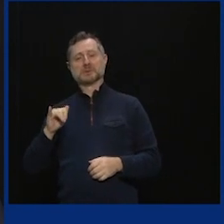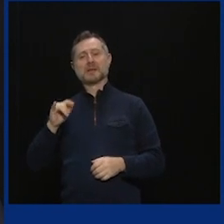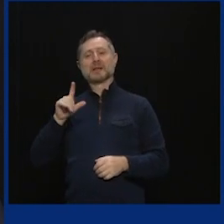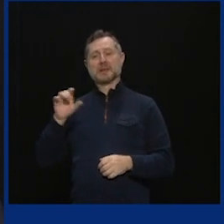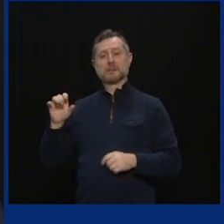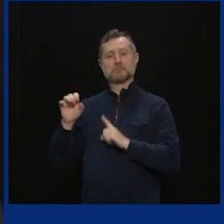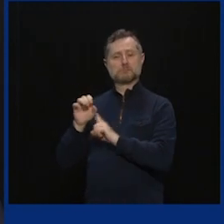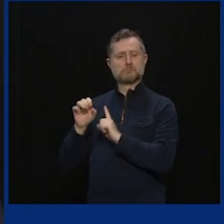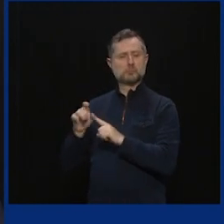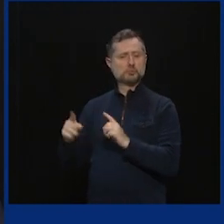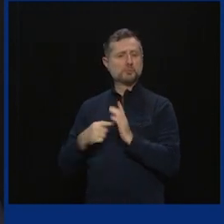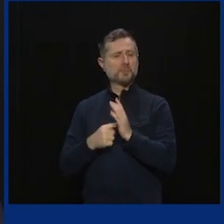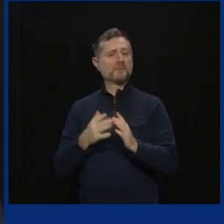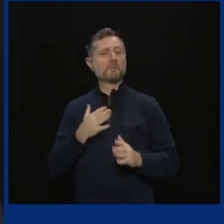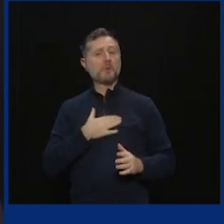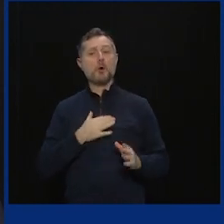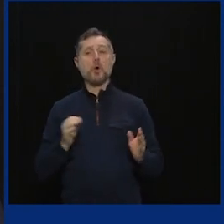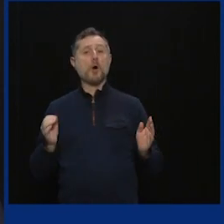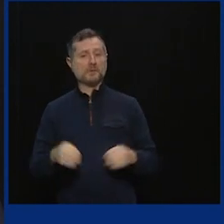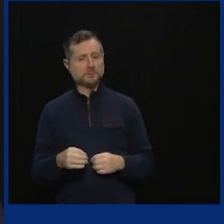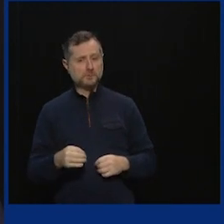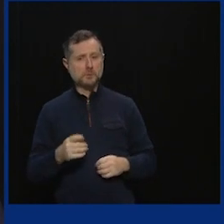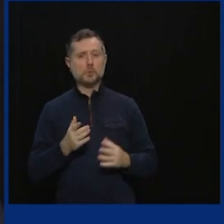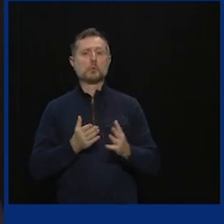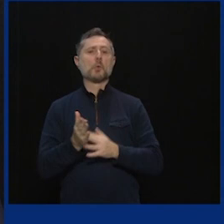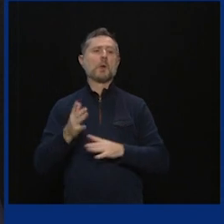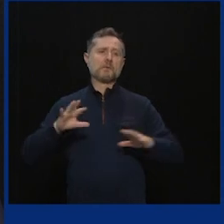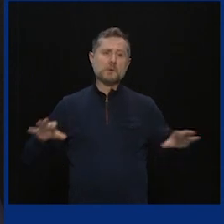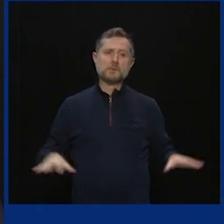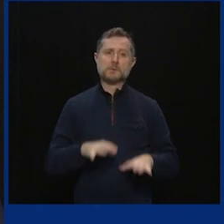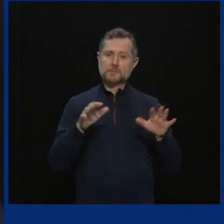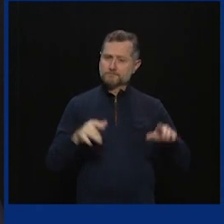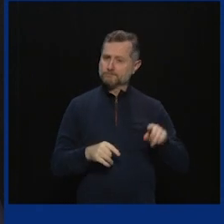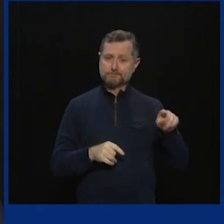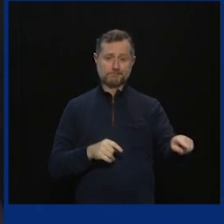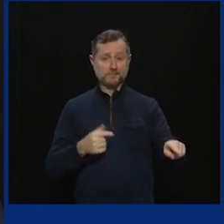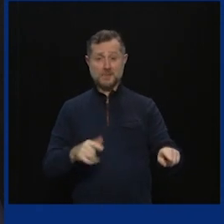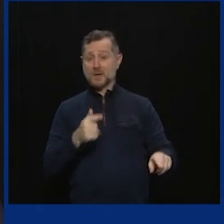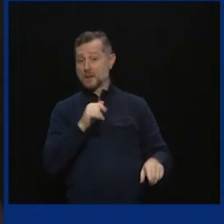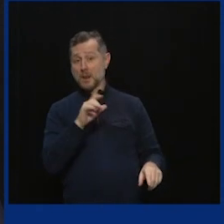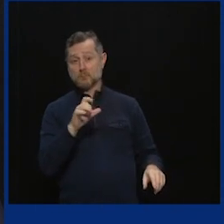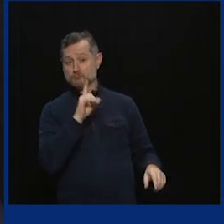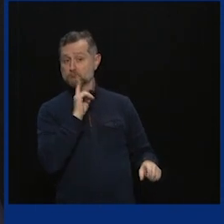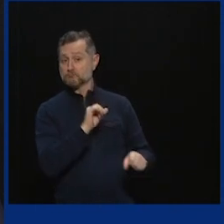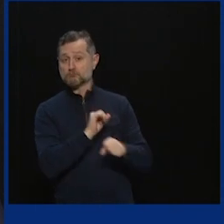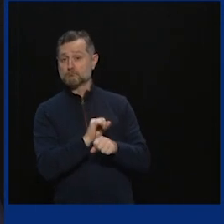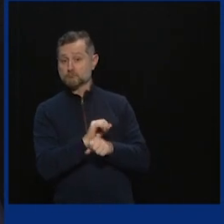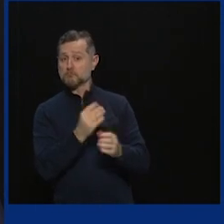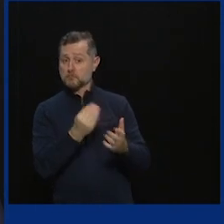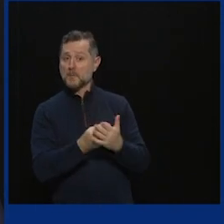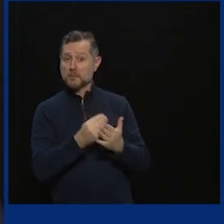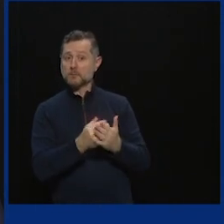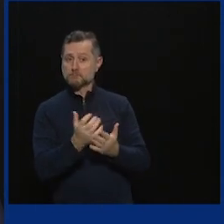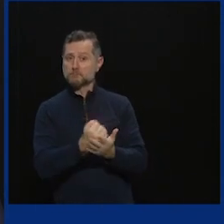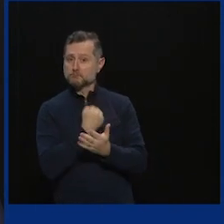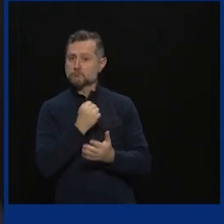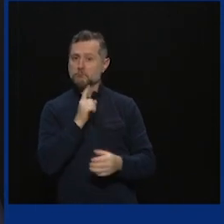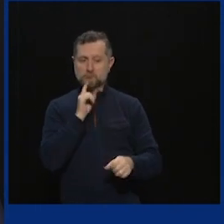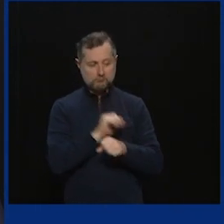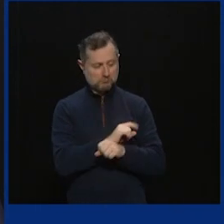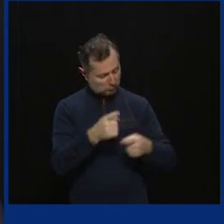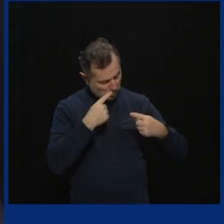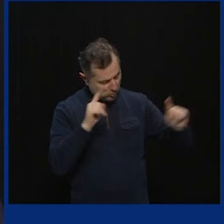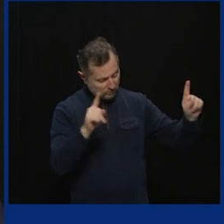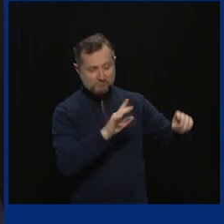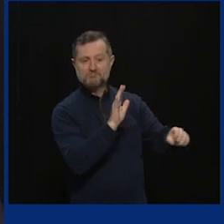office in all that. But Gail, you said you're going to get the money for Chinatown, and you did it. And thank you to Vanessa in